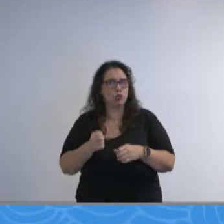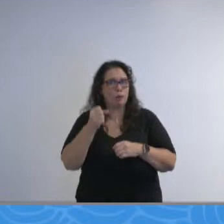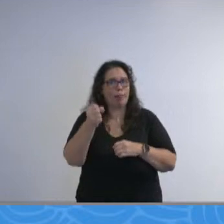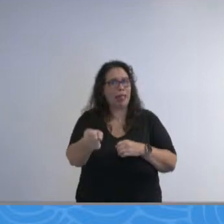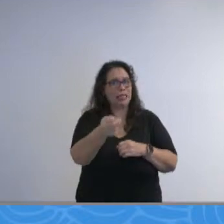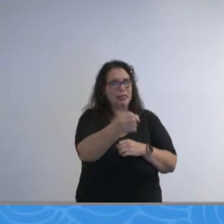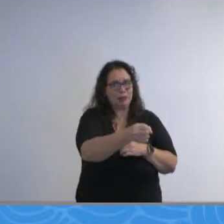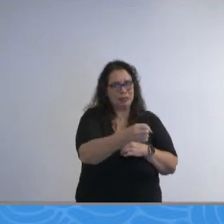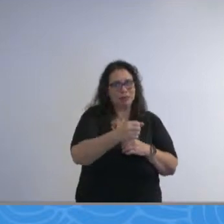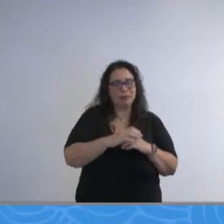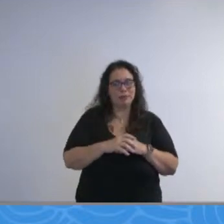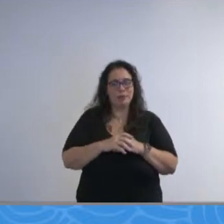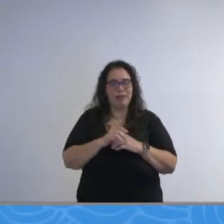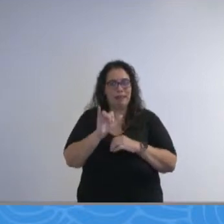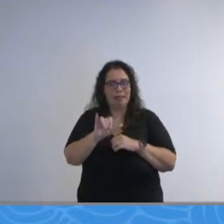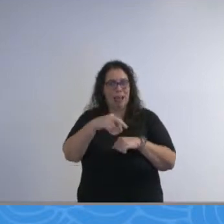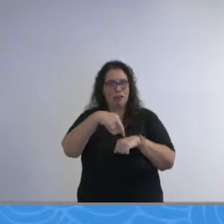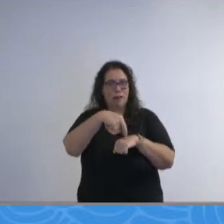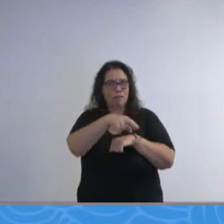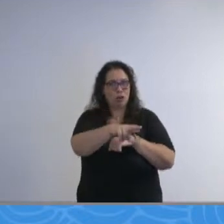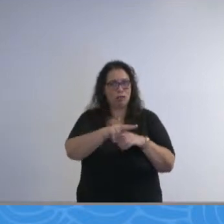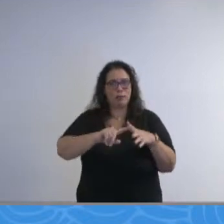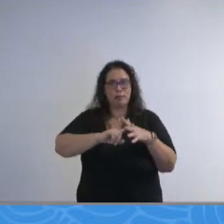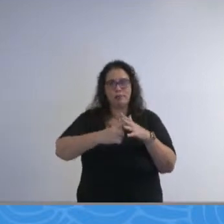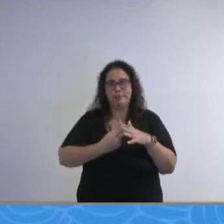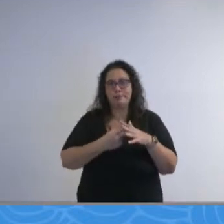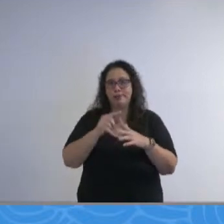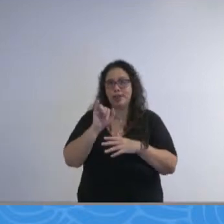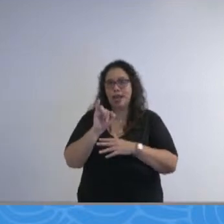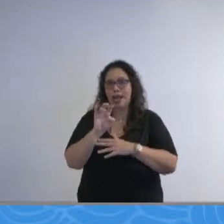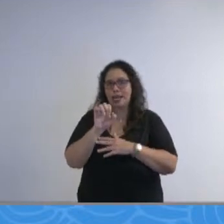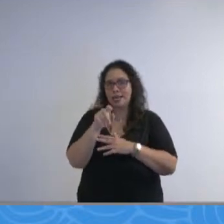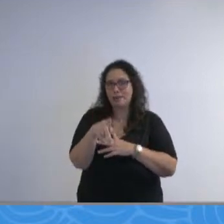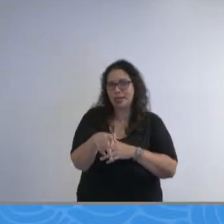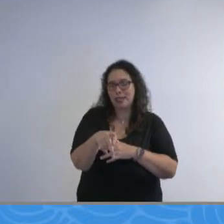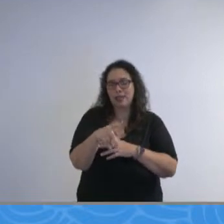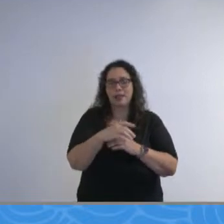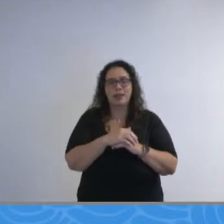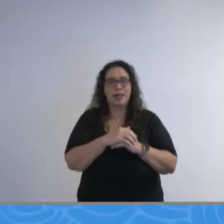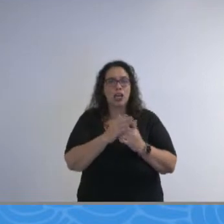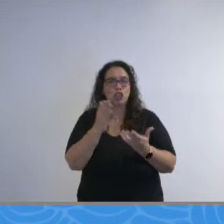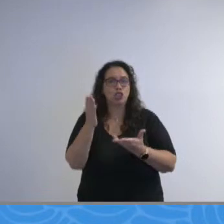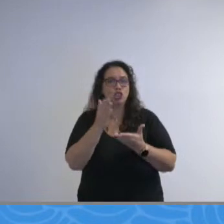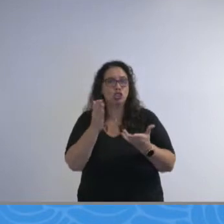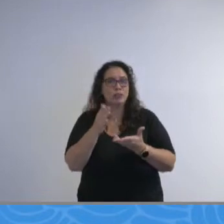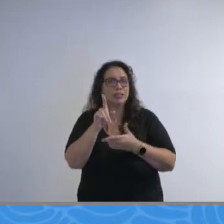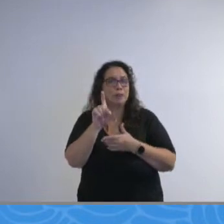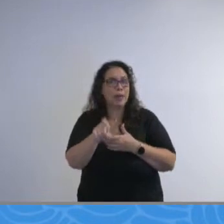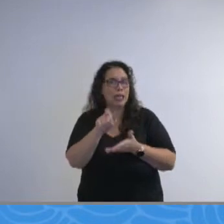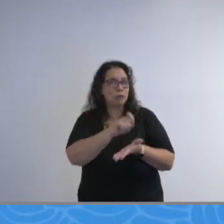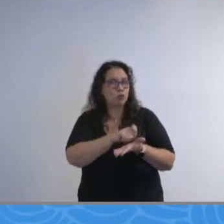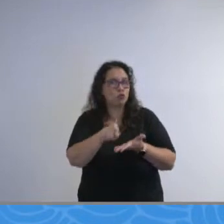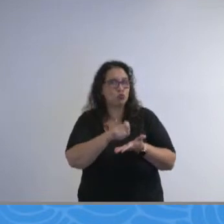This referral is initiated in the IEP by somebody in the IEP, and the services need to be written in the